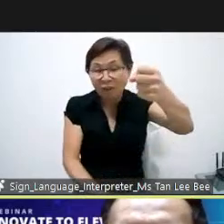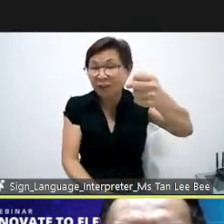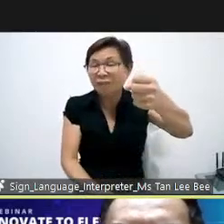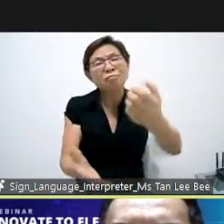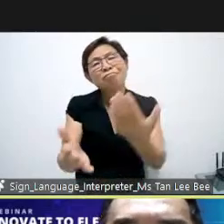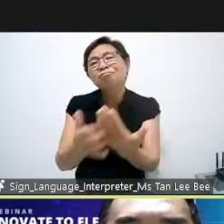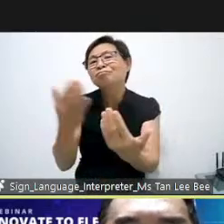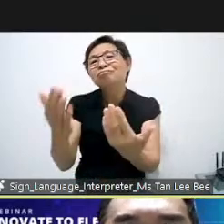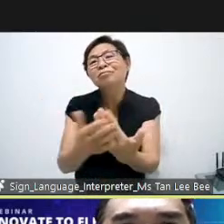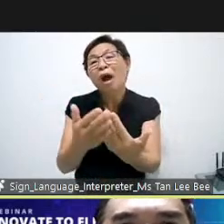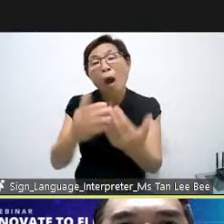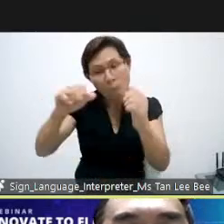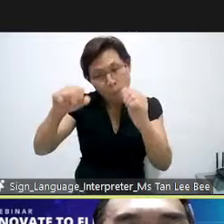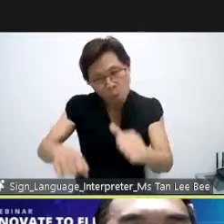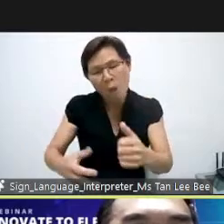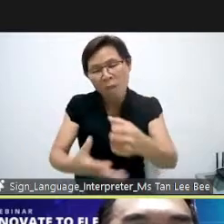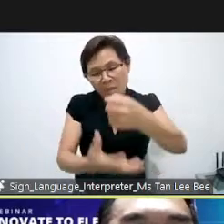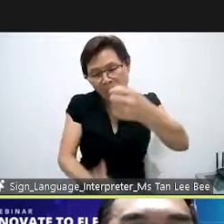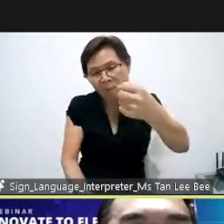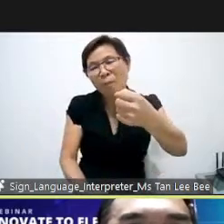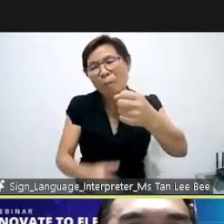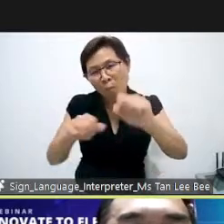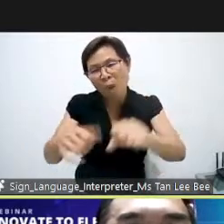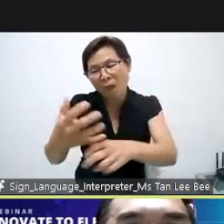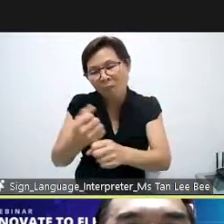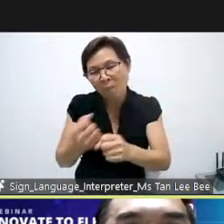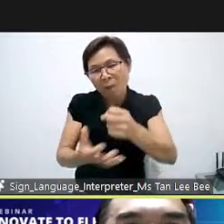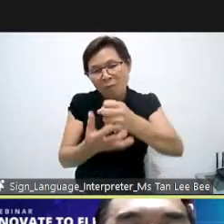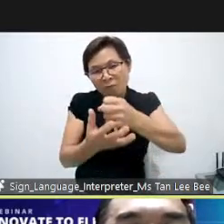need is something like